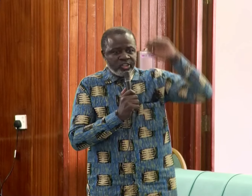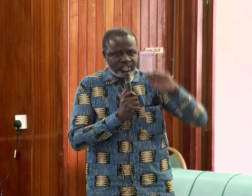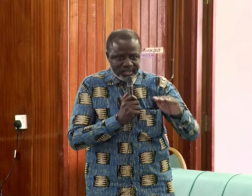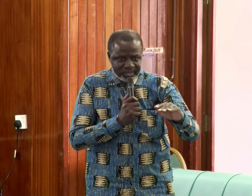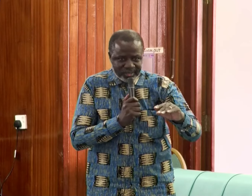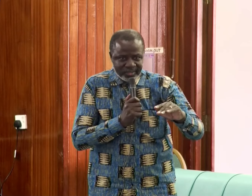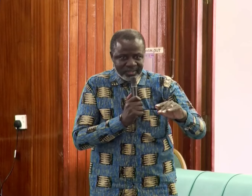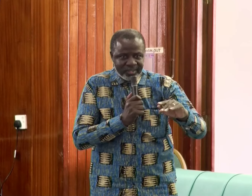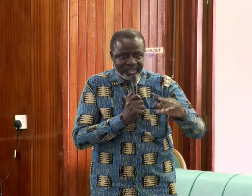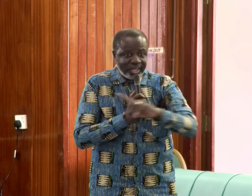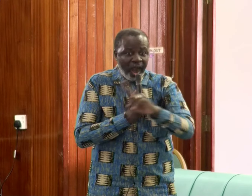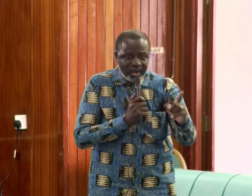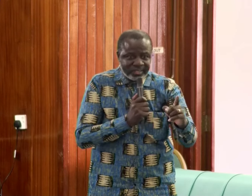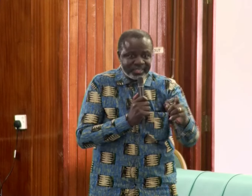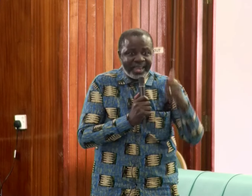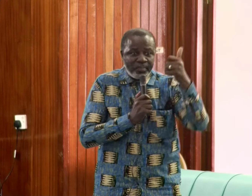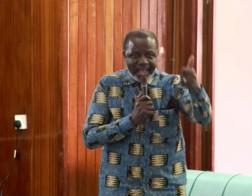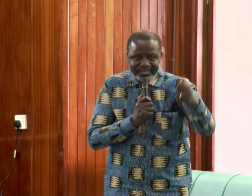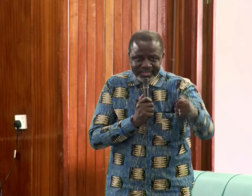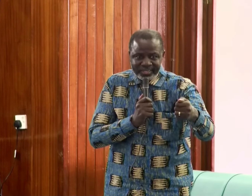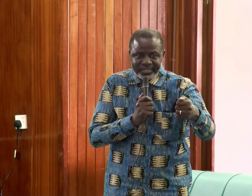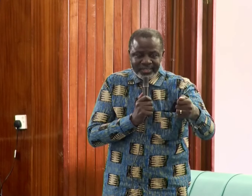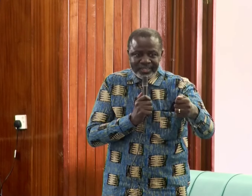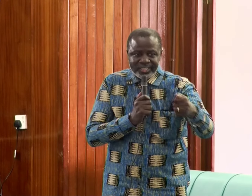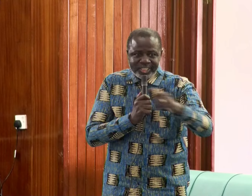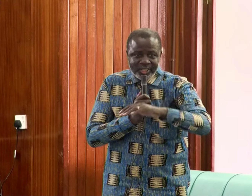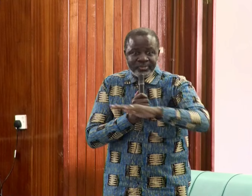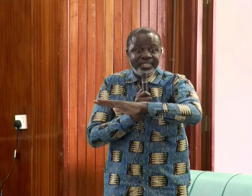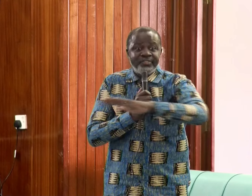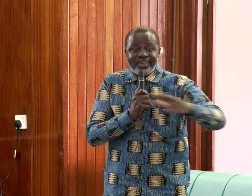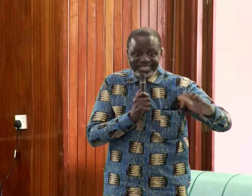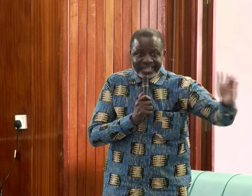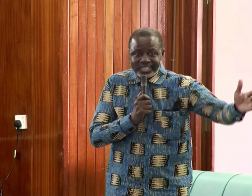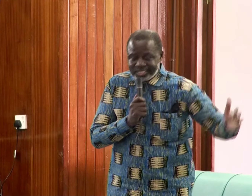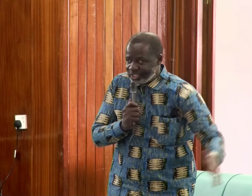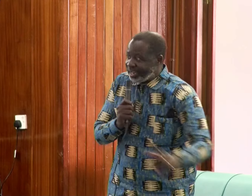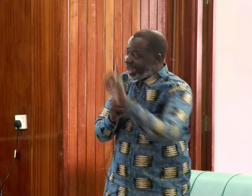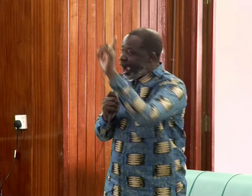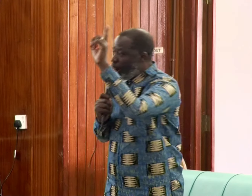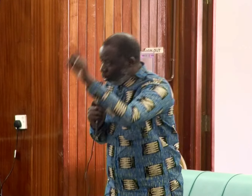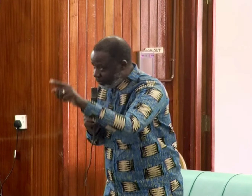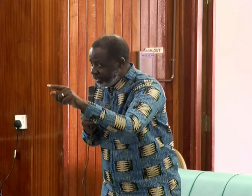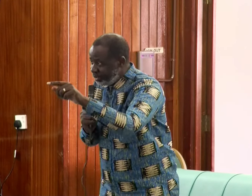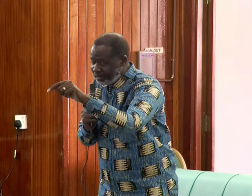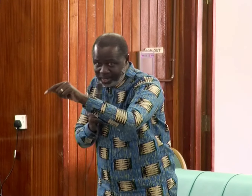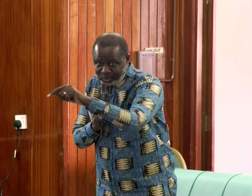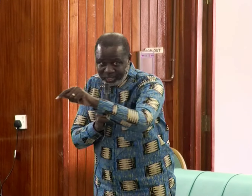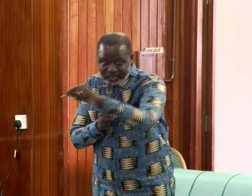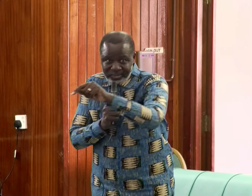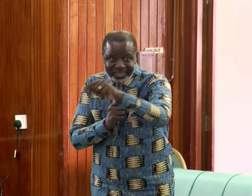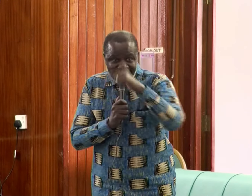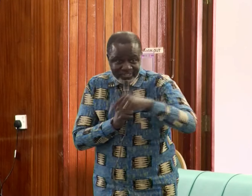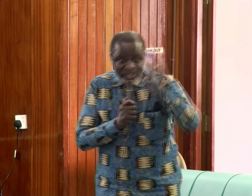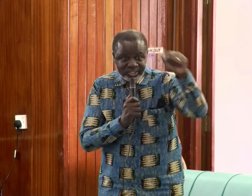under the sun that has capacity to reverse that decision. And I hope, Madam